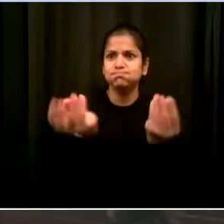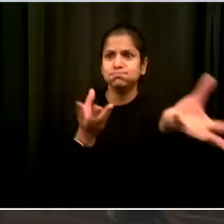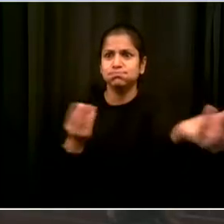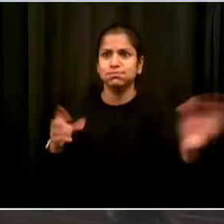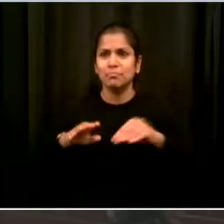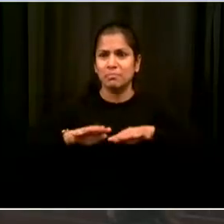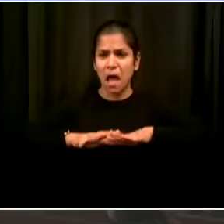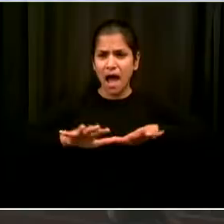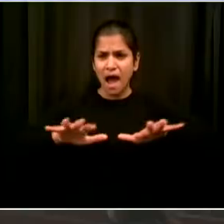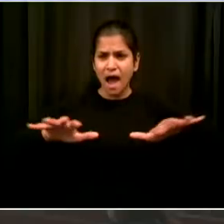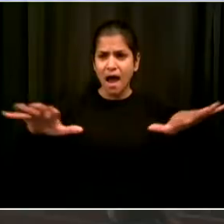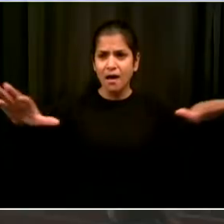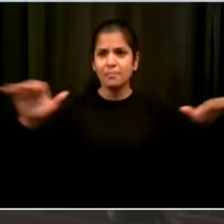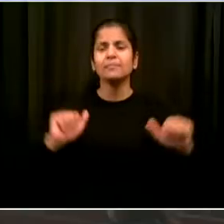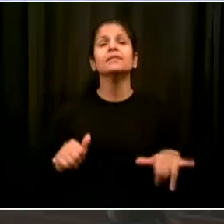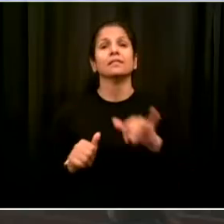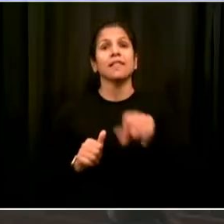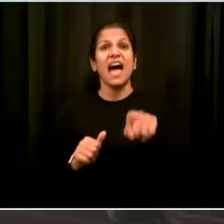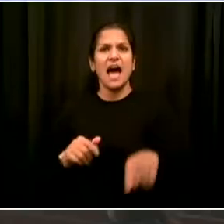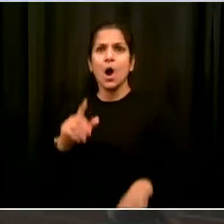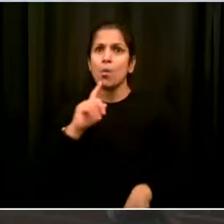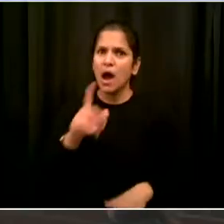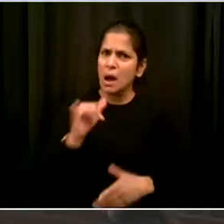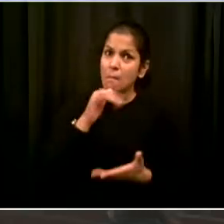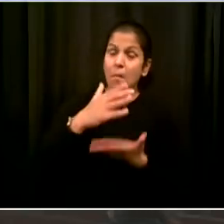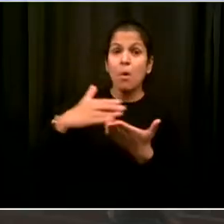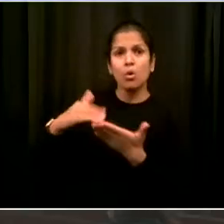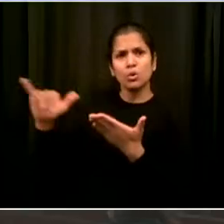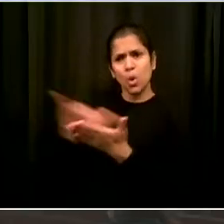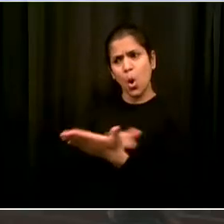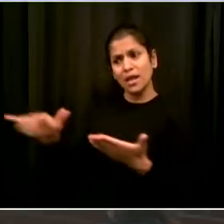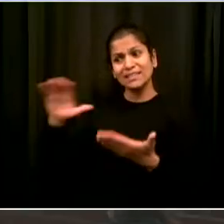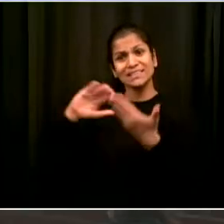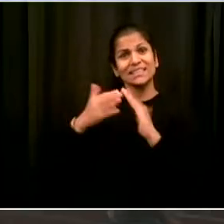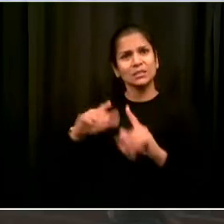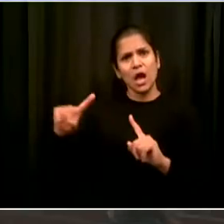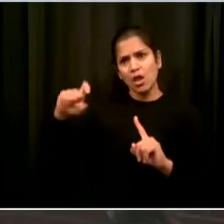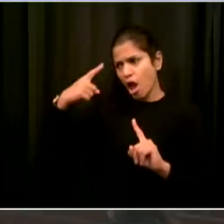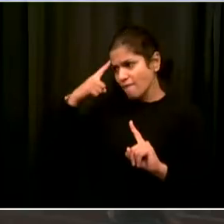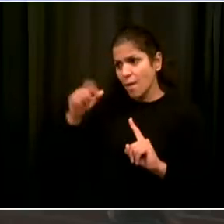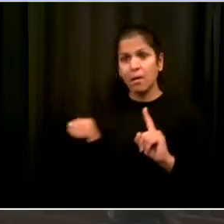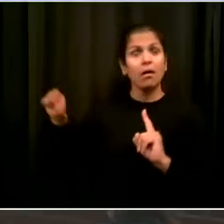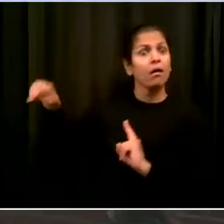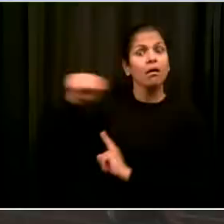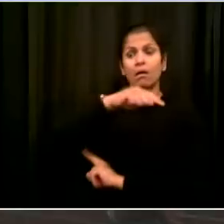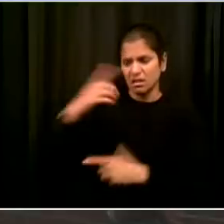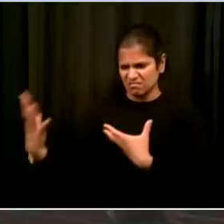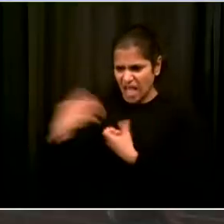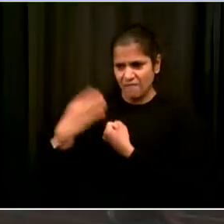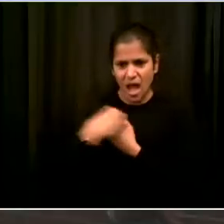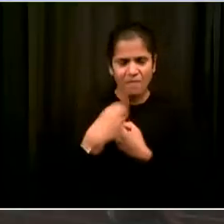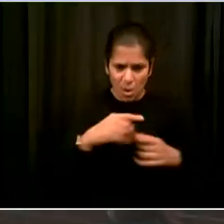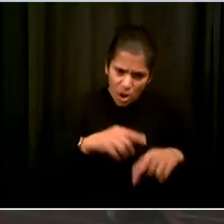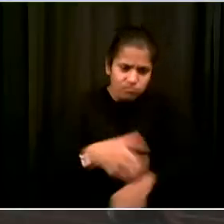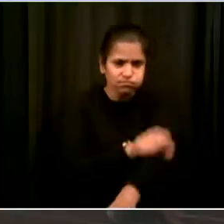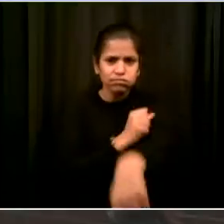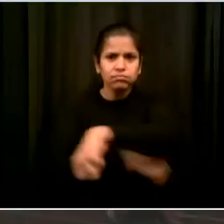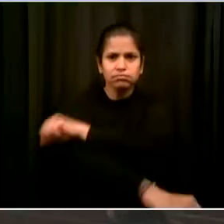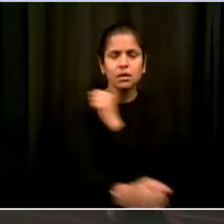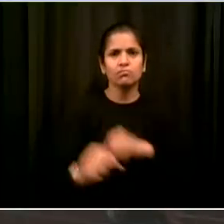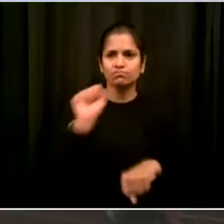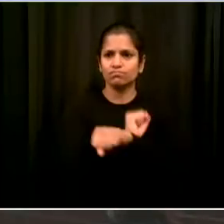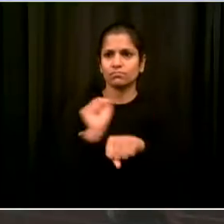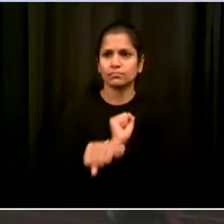community organizations, nonprofits, everyone's going to be in this together. But it will need an extraordinary kind